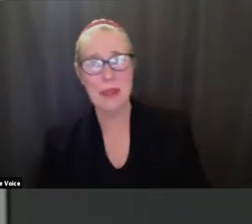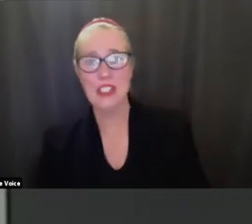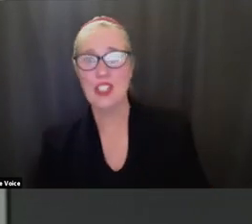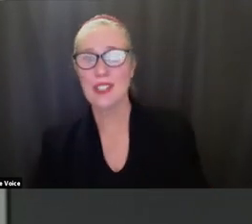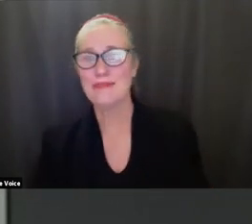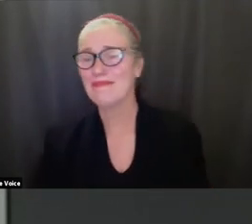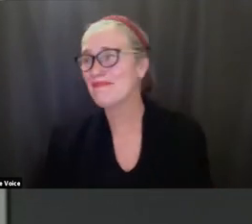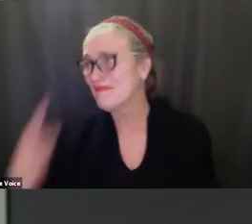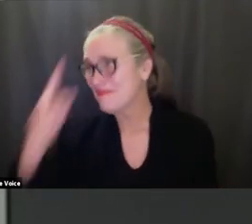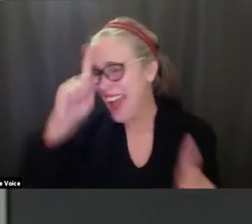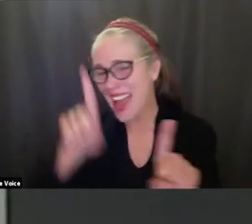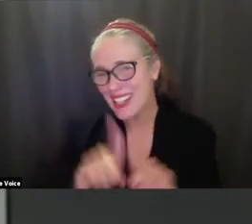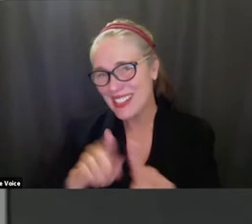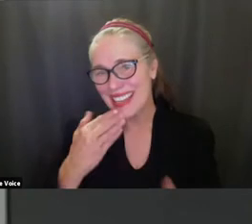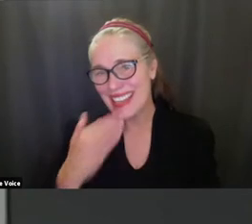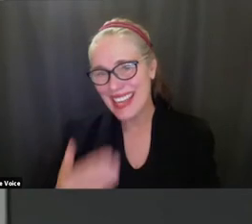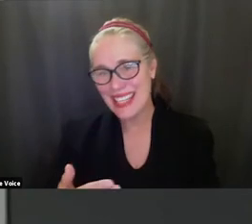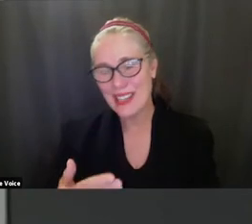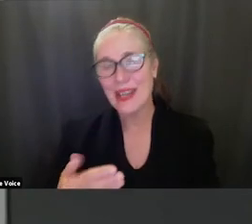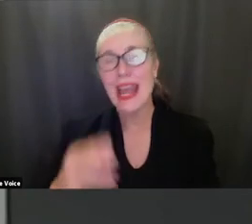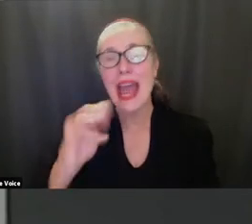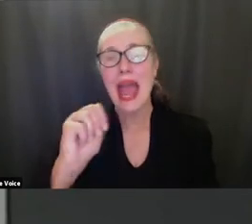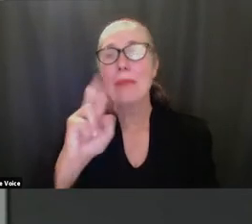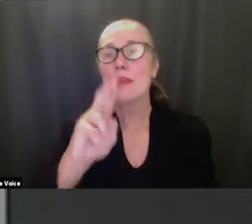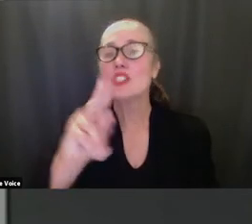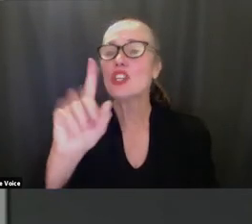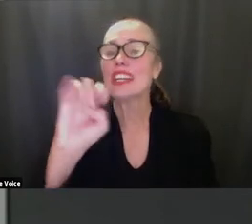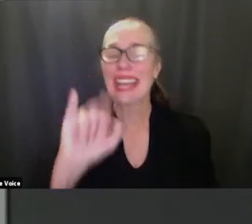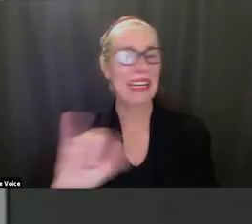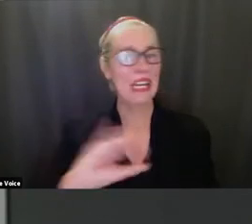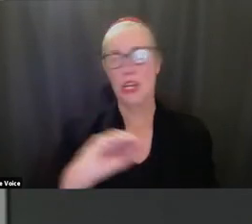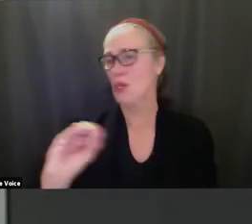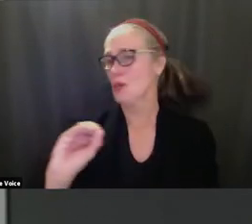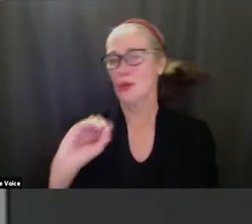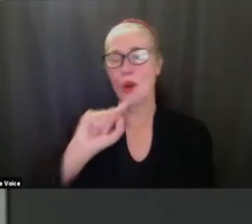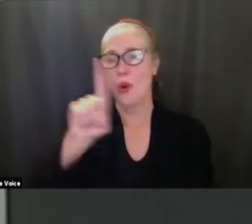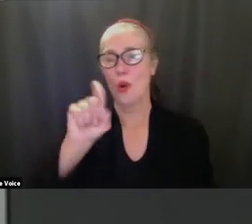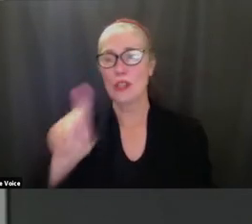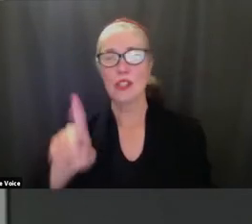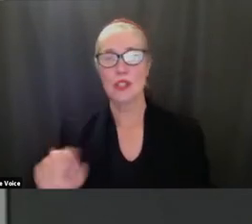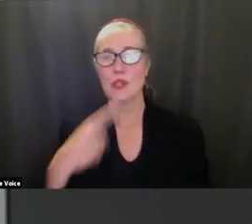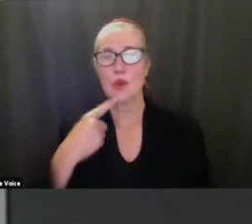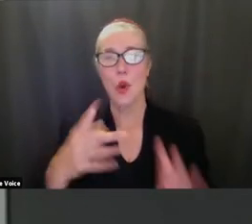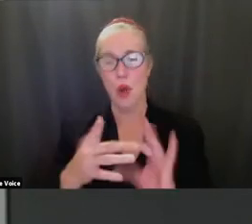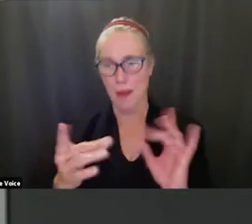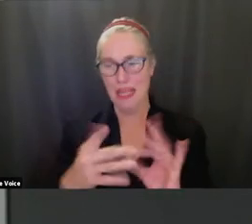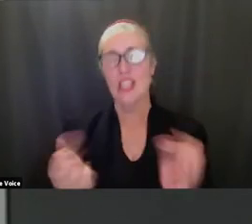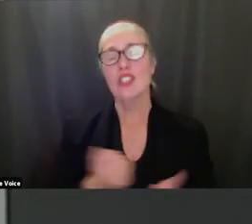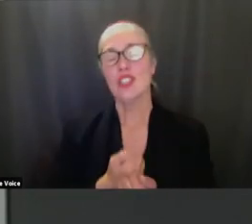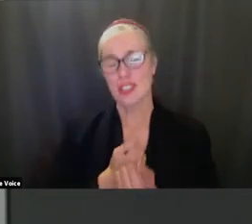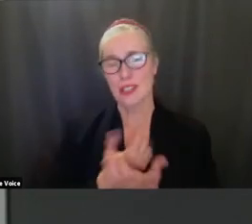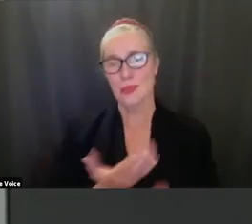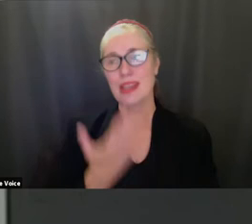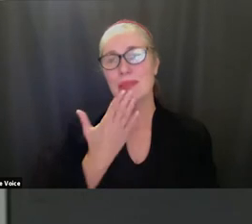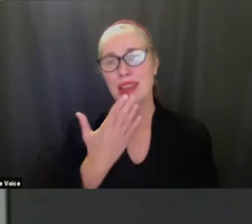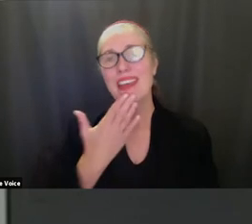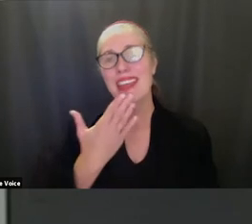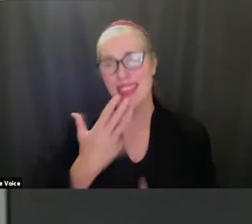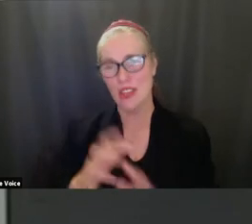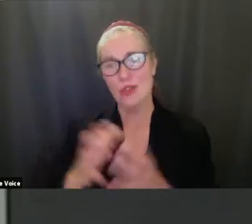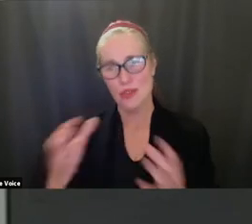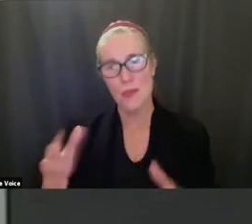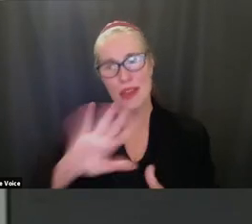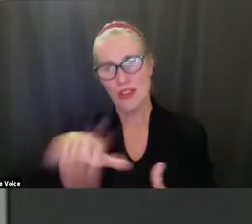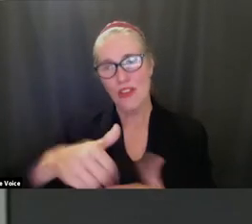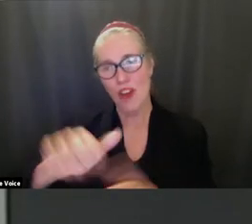thank you thanks and mr kelly please uh no questions or comments just i'd like to express my gratitude thank you so much for all the